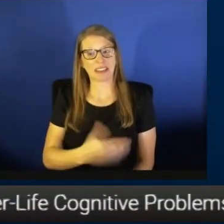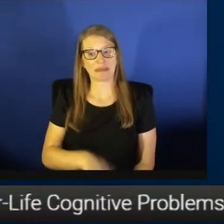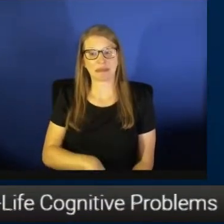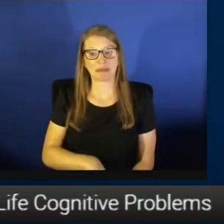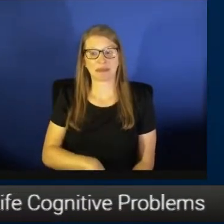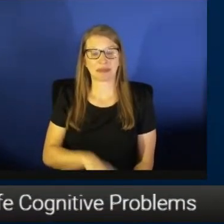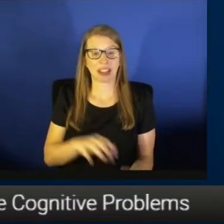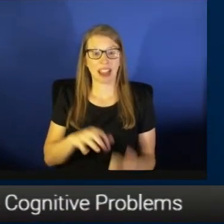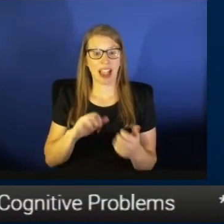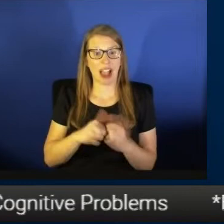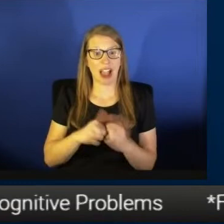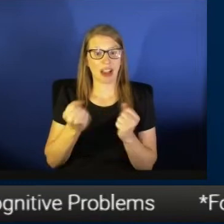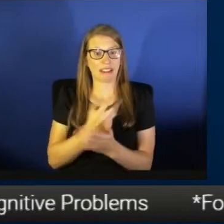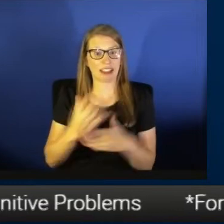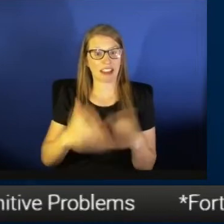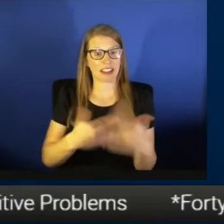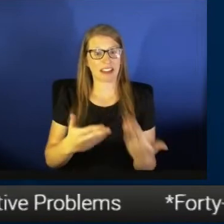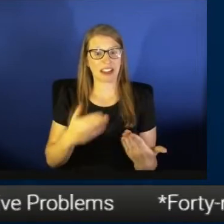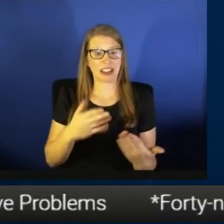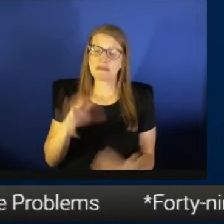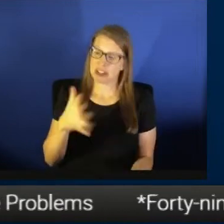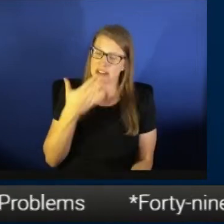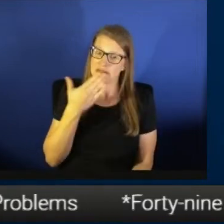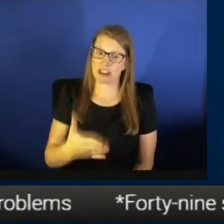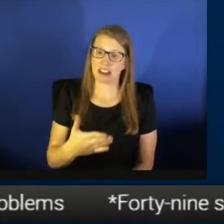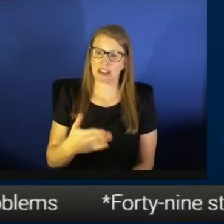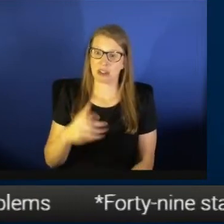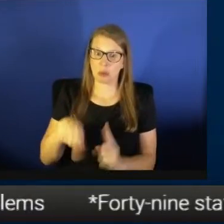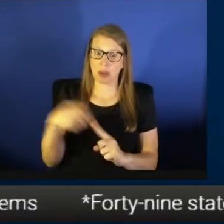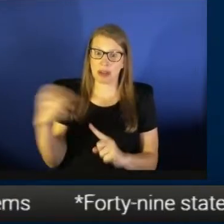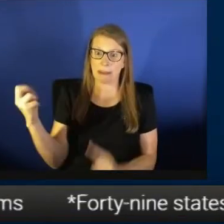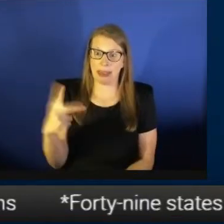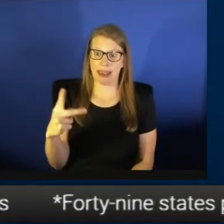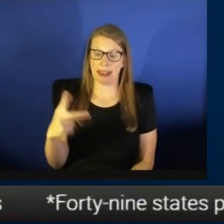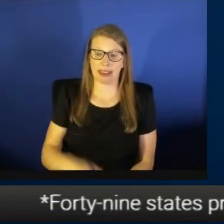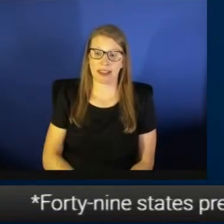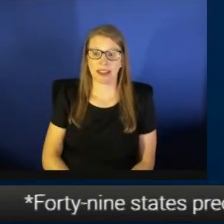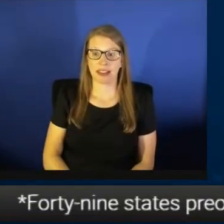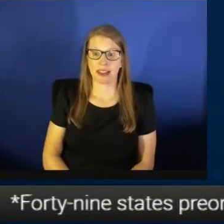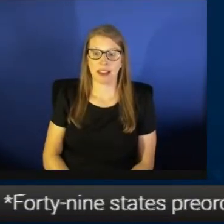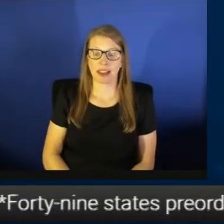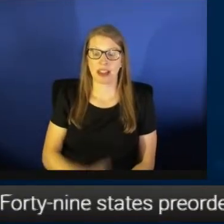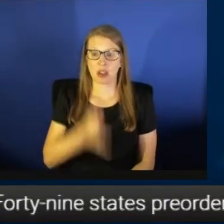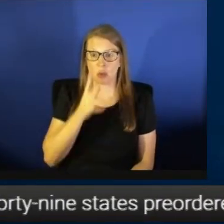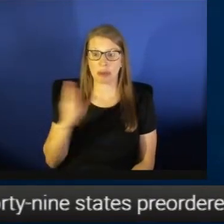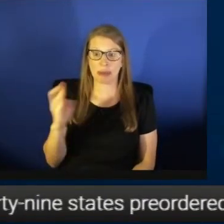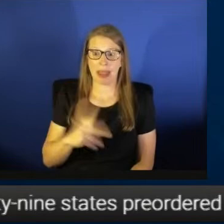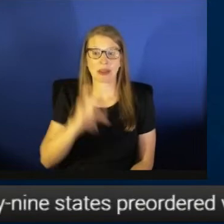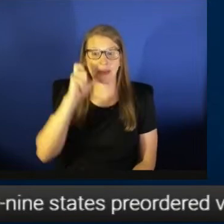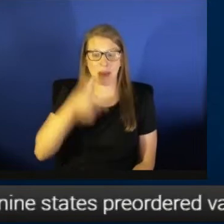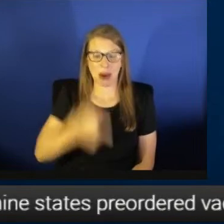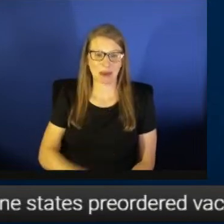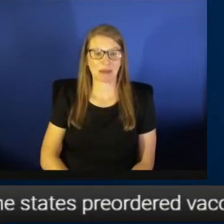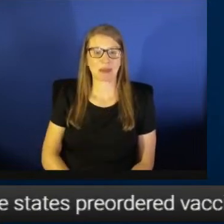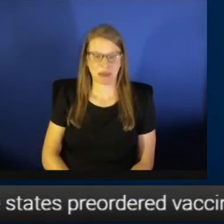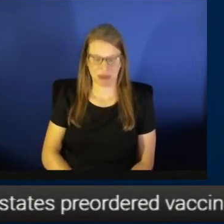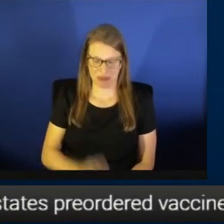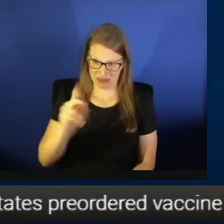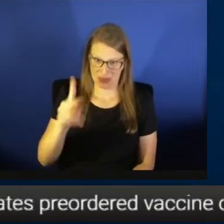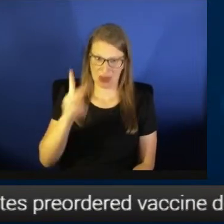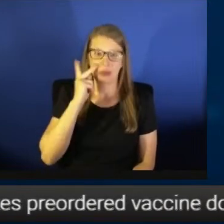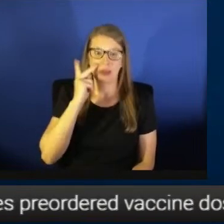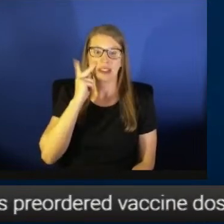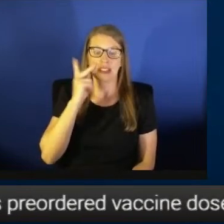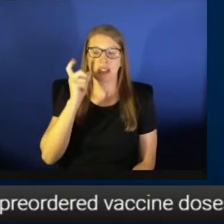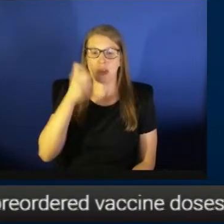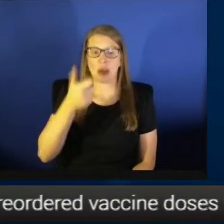there? Pretty good. When are you coming back? I'll be back tomorrow. Yep. Okay, we'll see you then. What do you got?